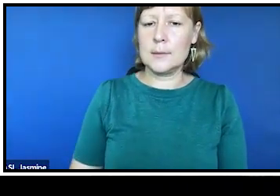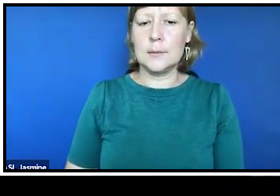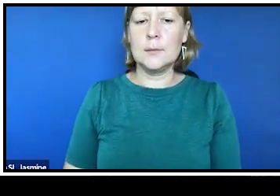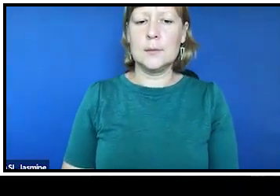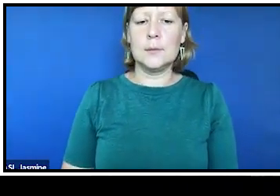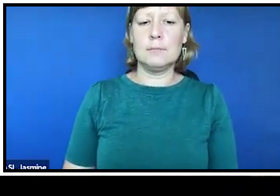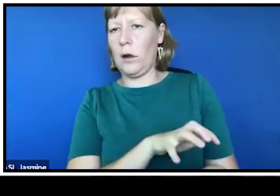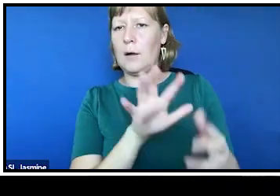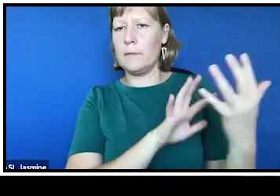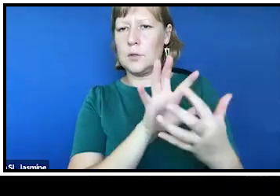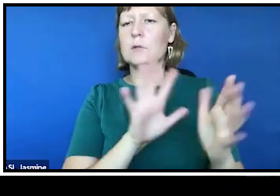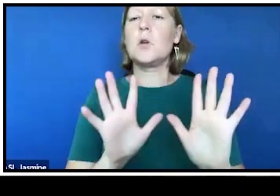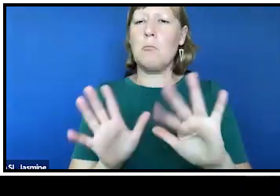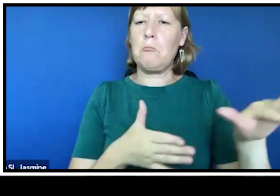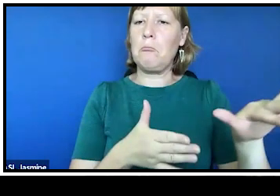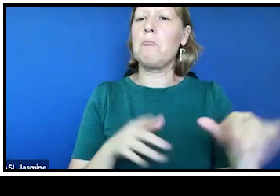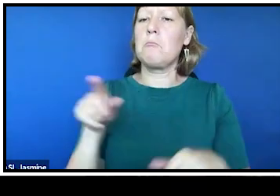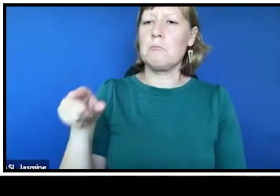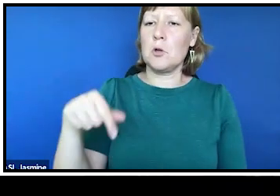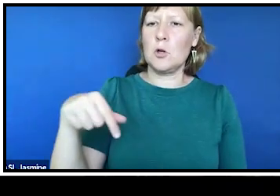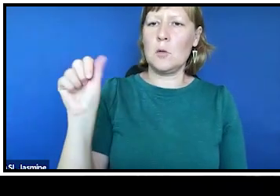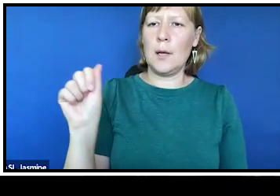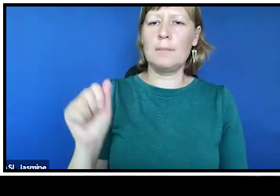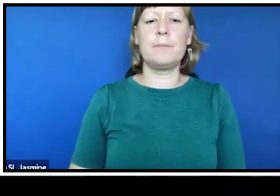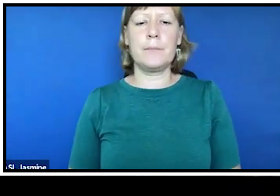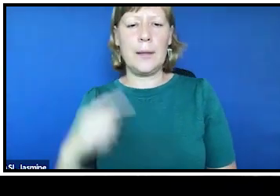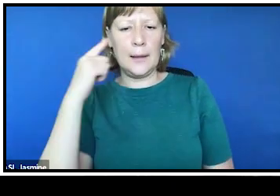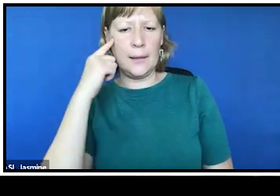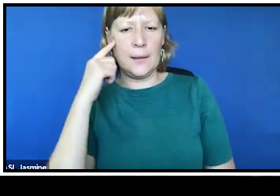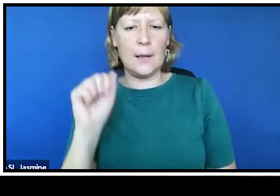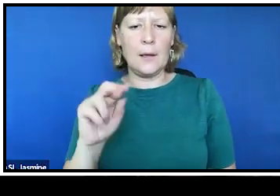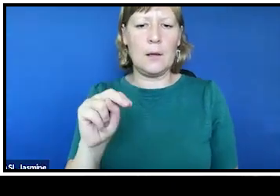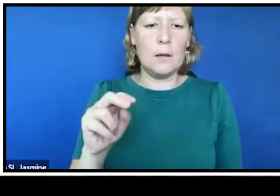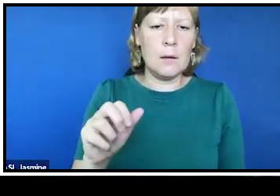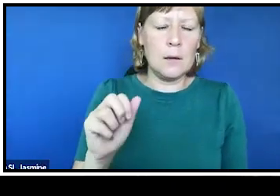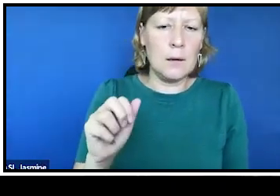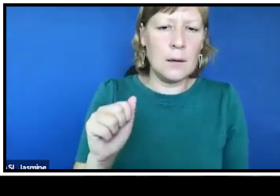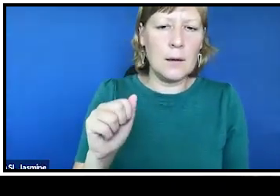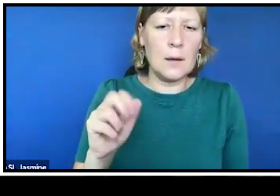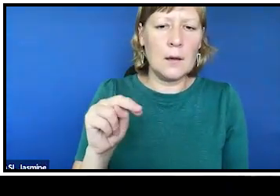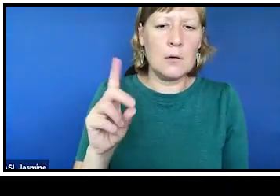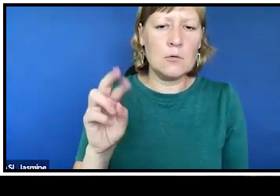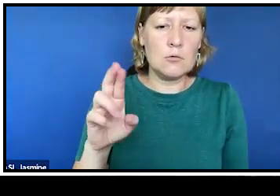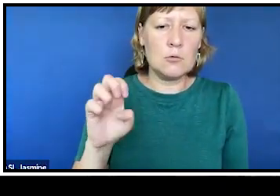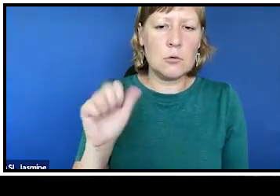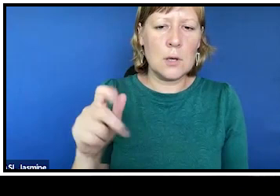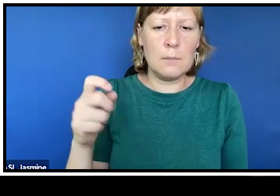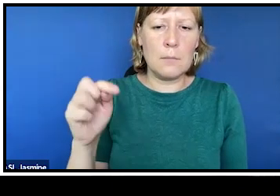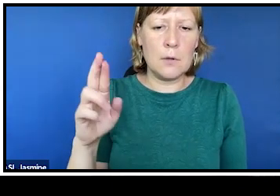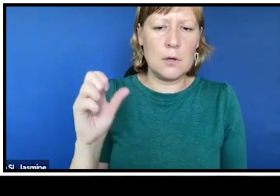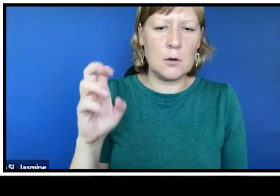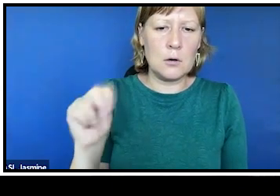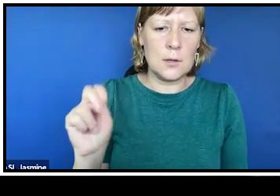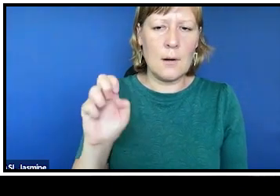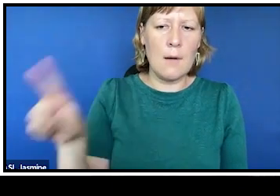Q&A. So the question that I think was asked by Ann Peters, and she wants you, Heather, to repeat the name